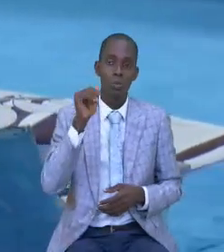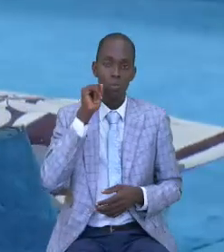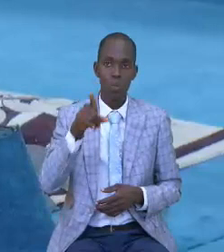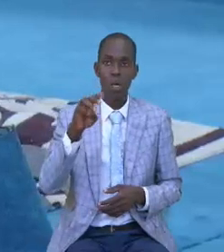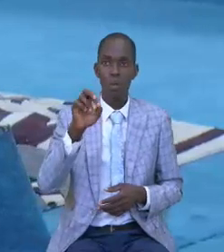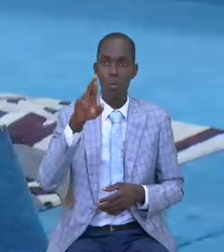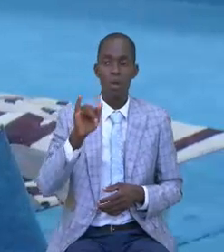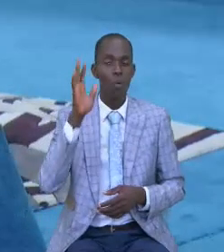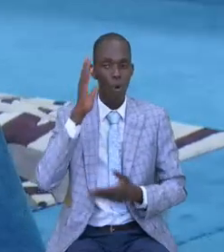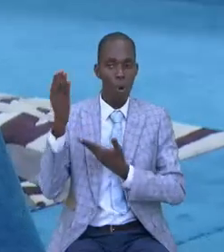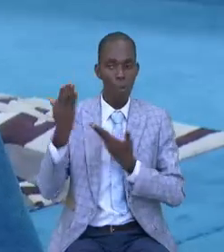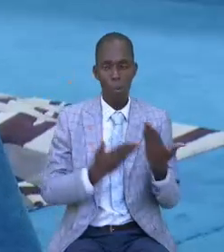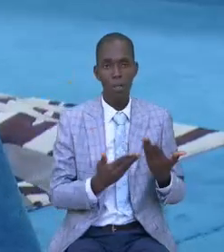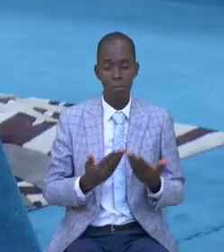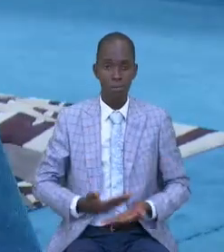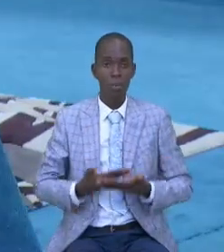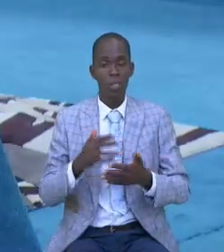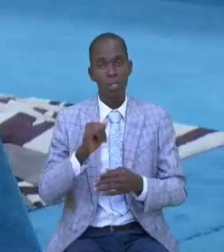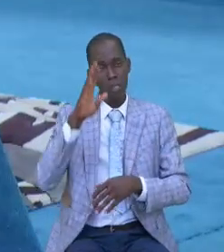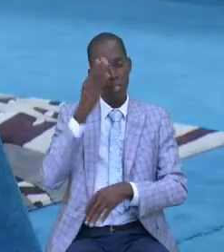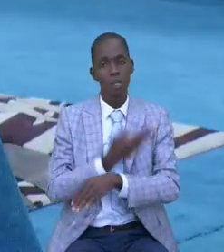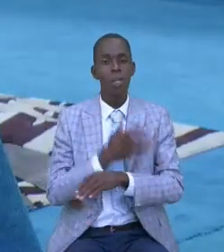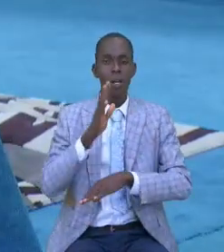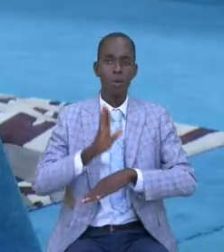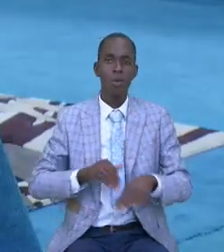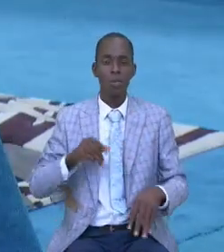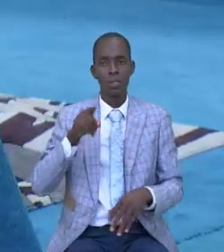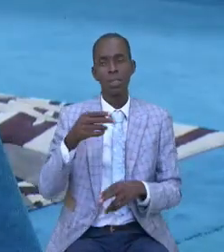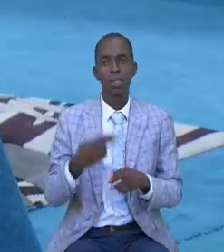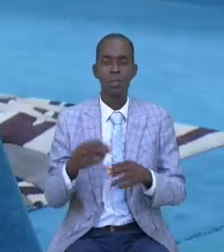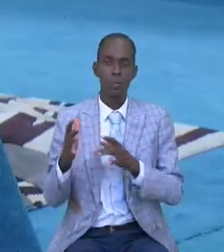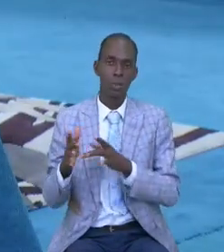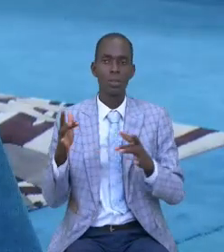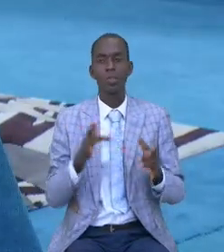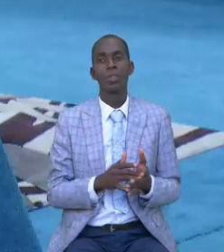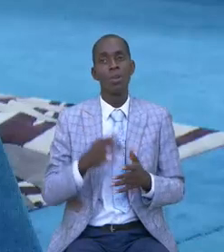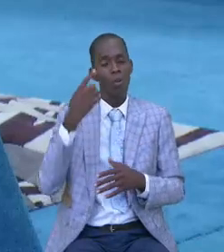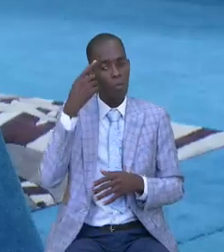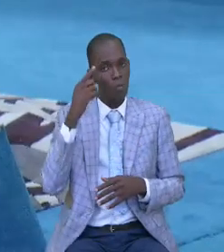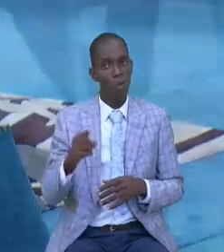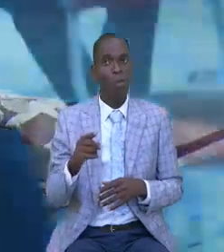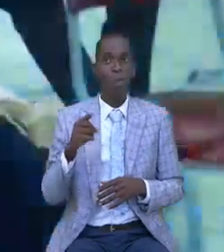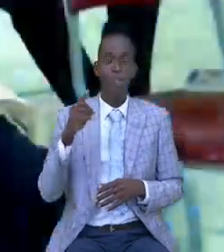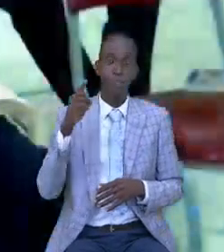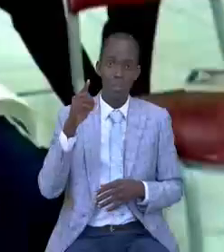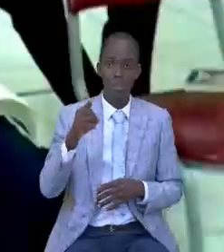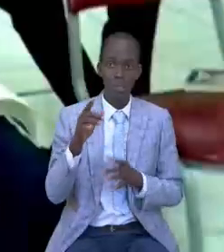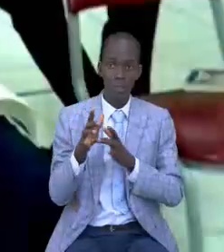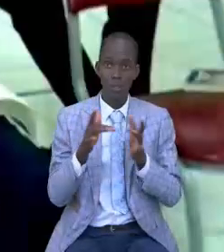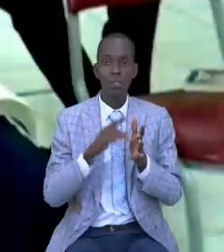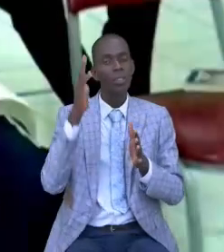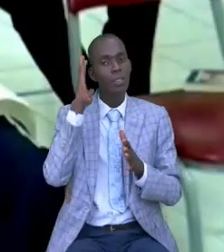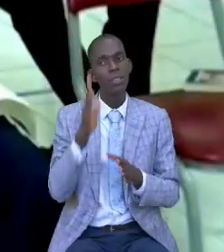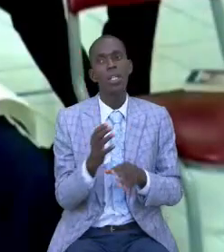and thou shalt call his name Jesus, for he shall